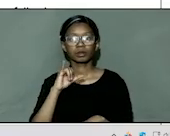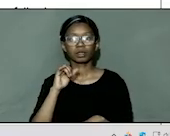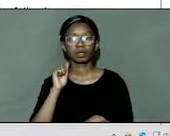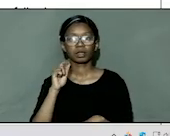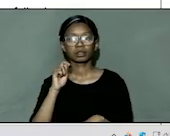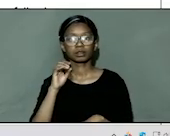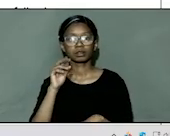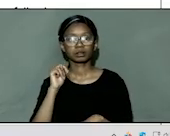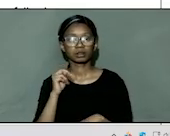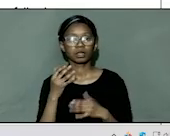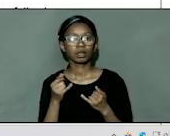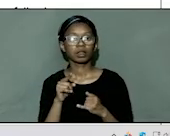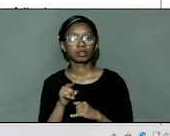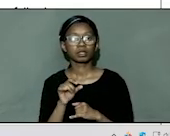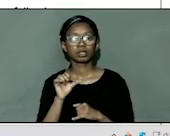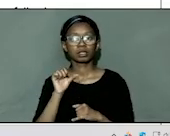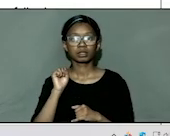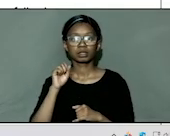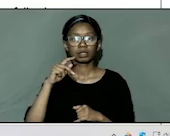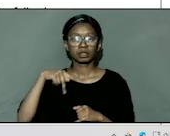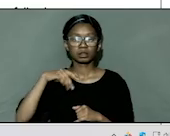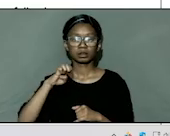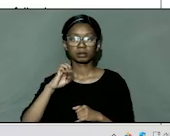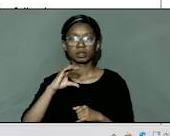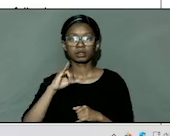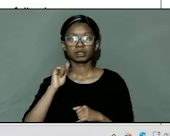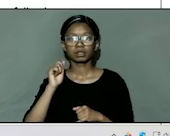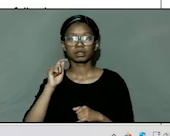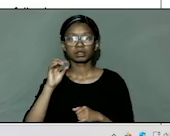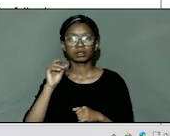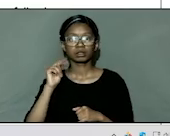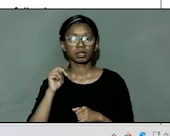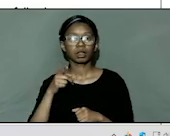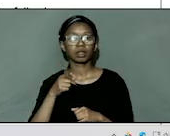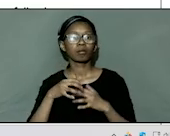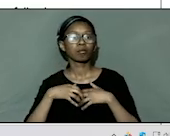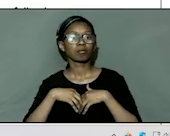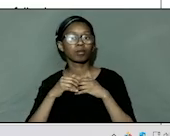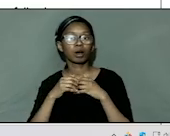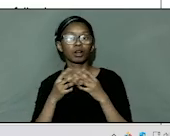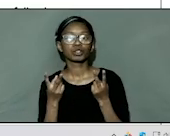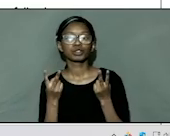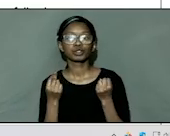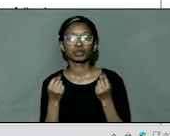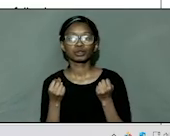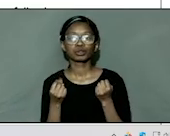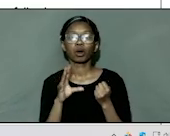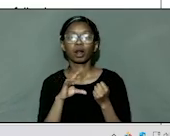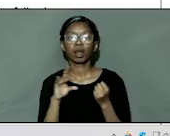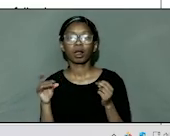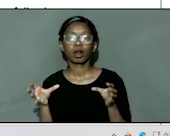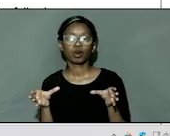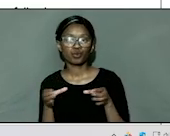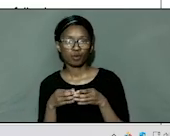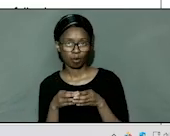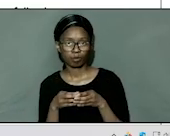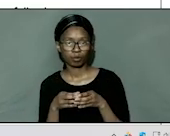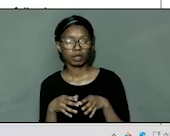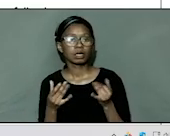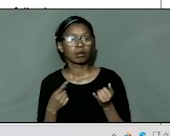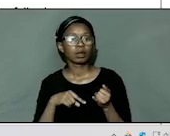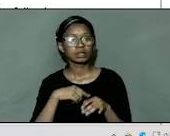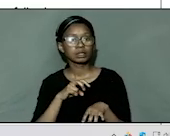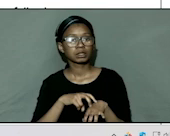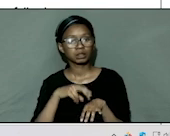And then speciation, it is the formation of a new species. Now we must know